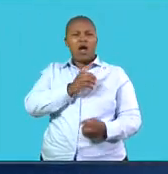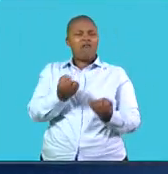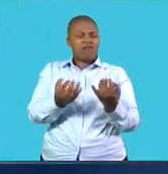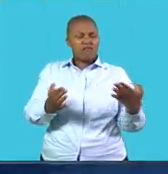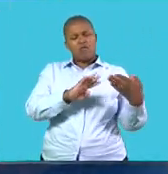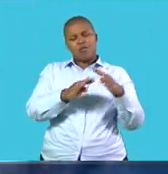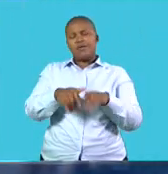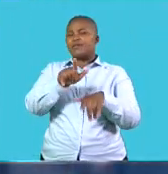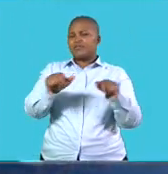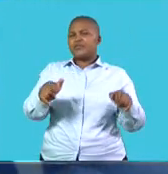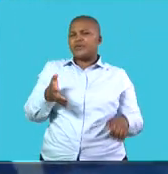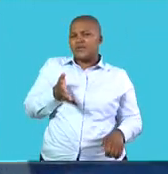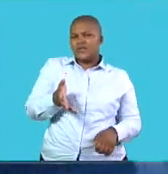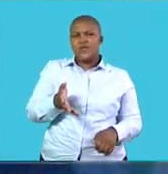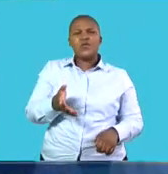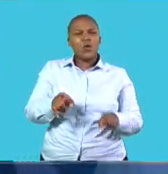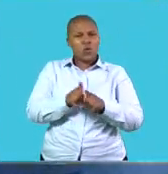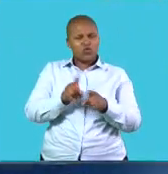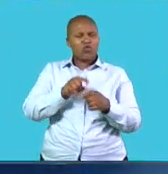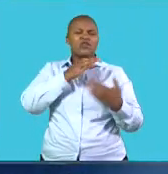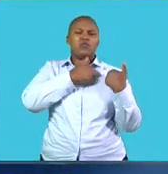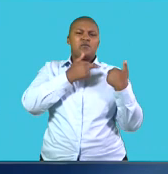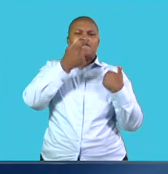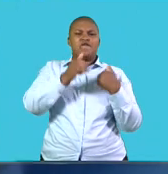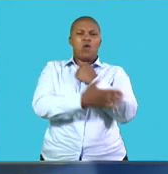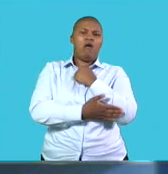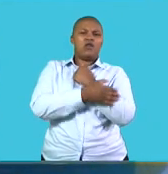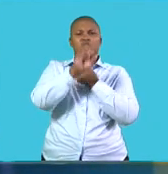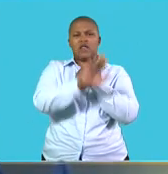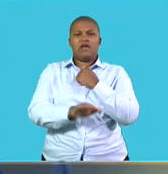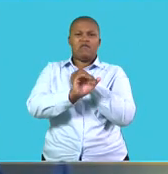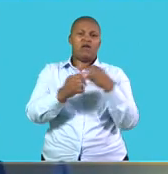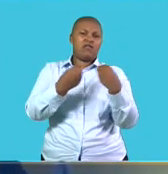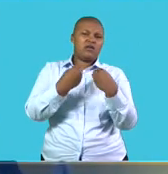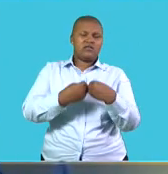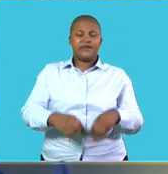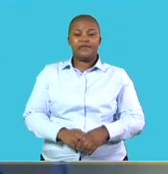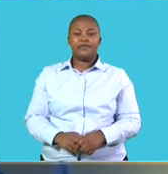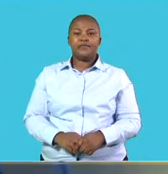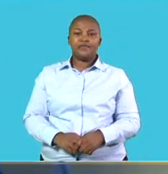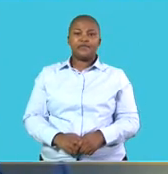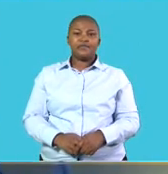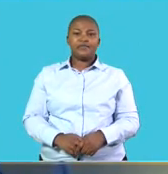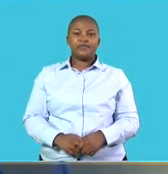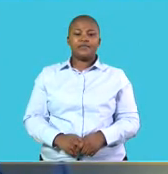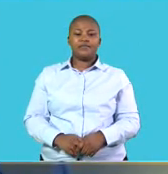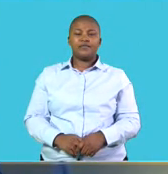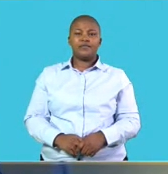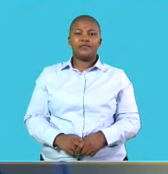tlang ka monyebe karabelong ya dilo tsa setšhaba. They were very critical of us